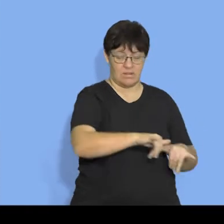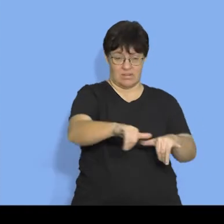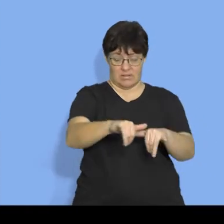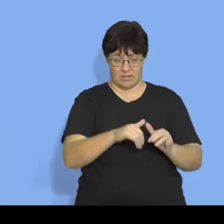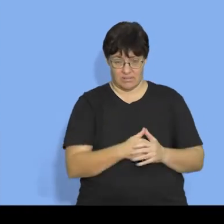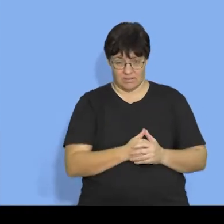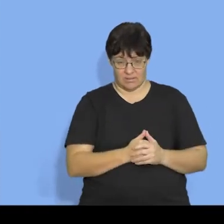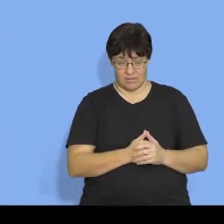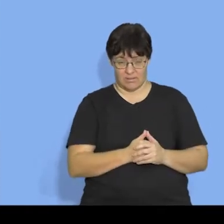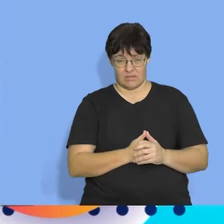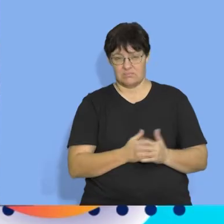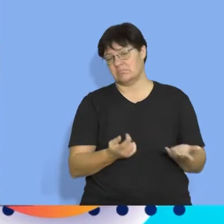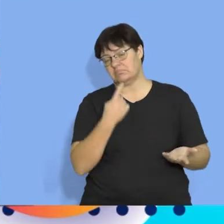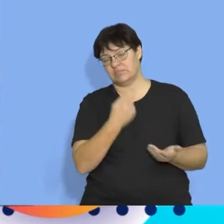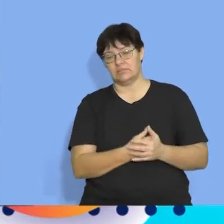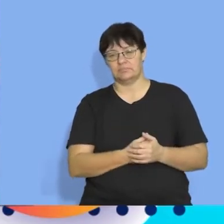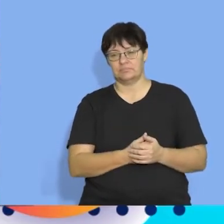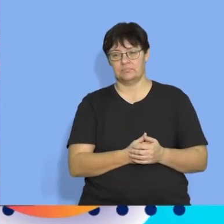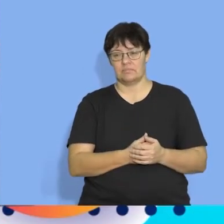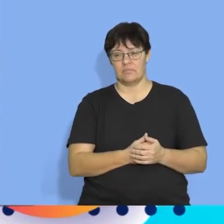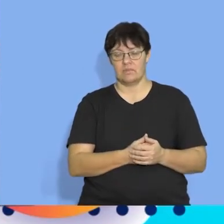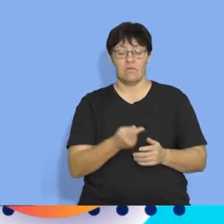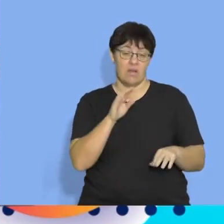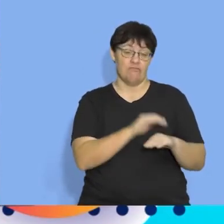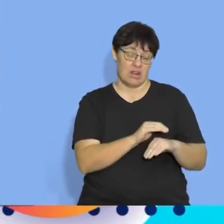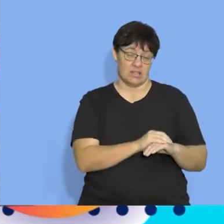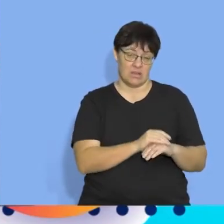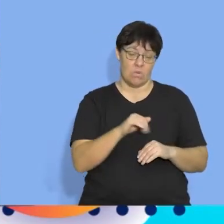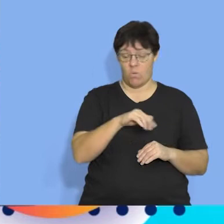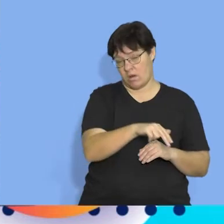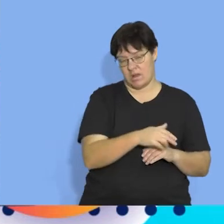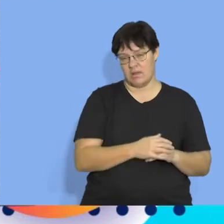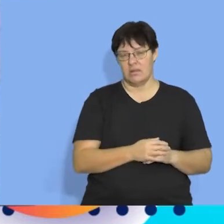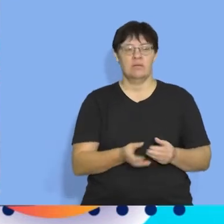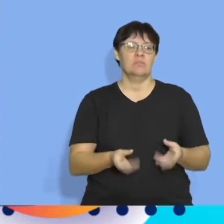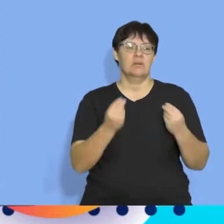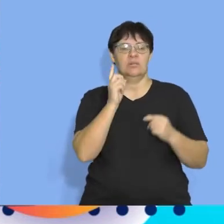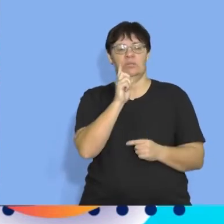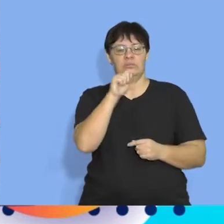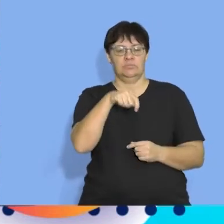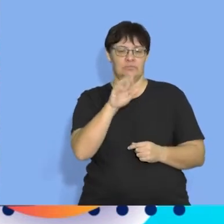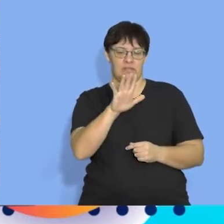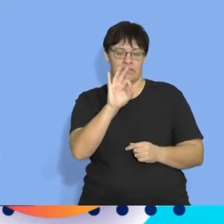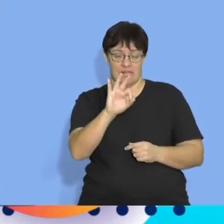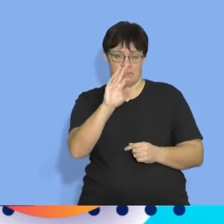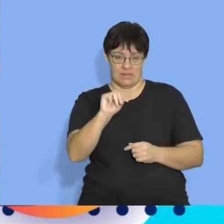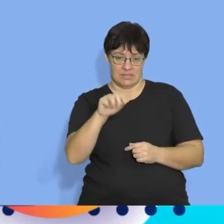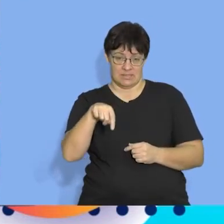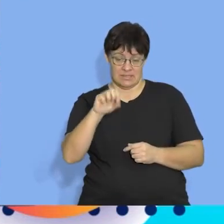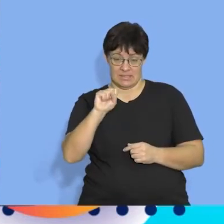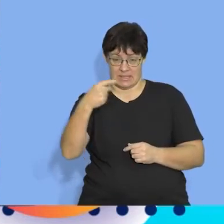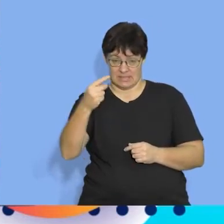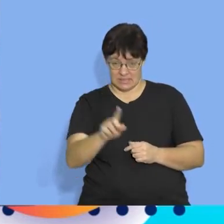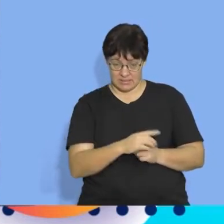I said that my friend who walked, and we said we got a speed of 1,53